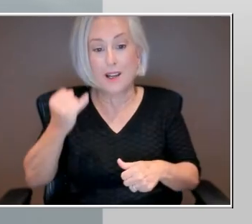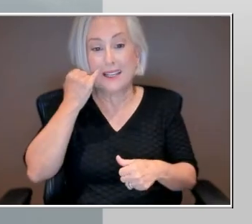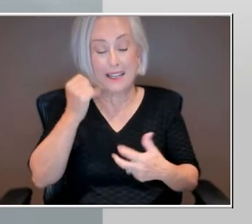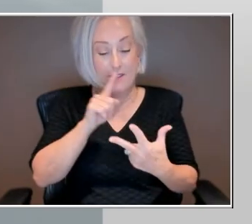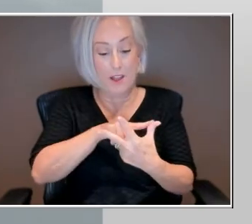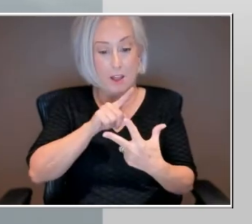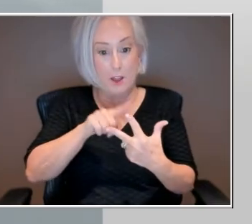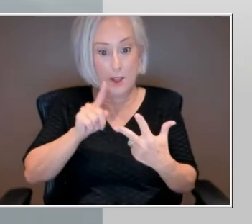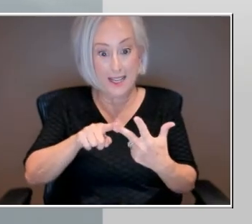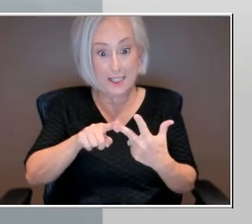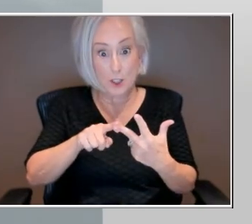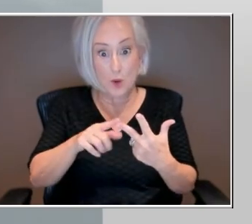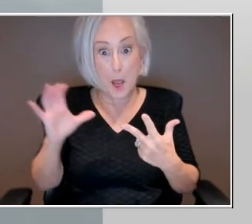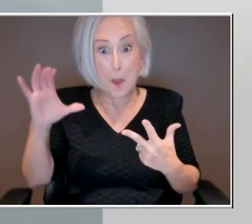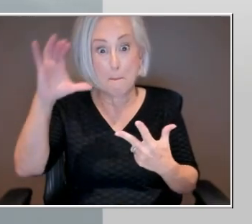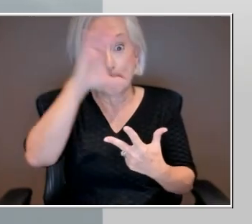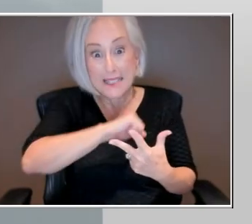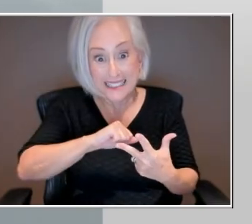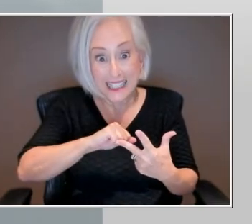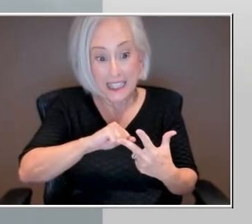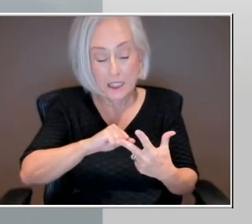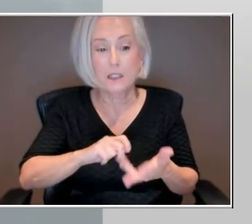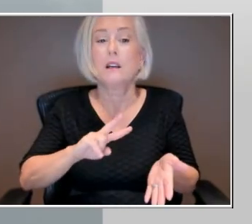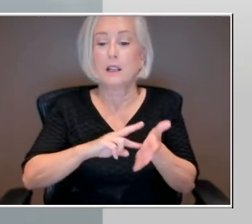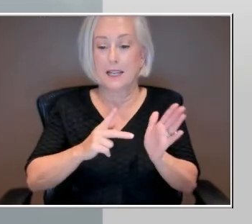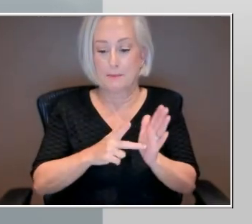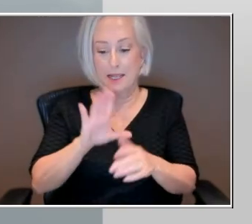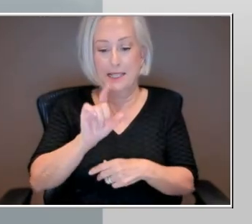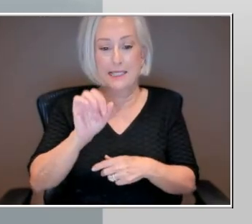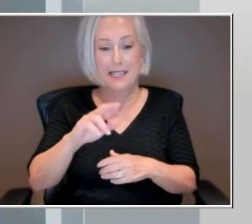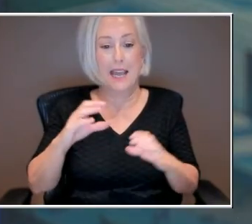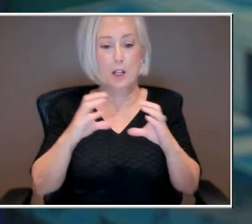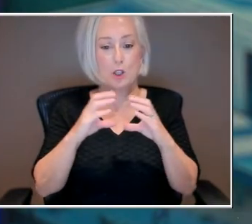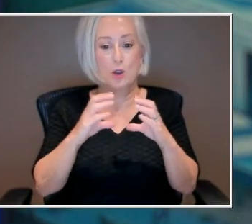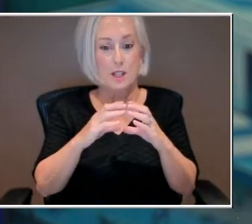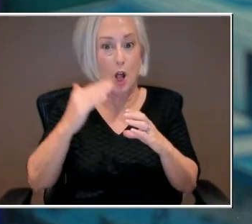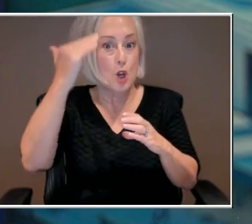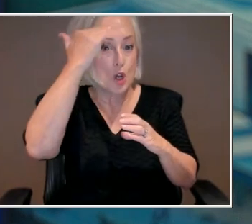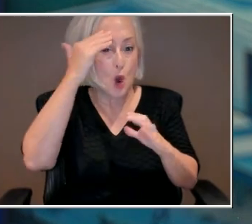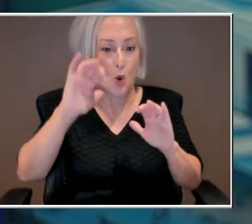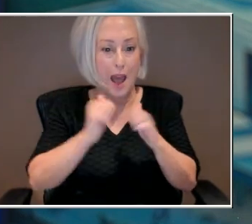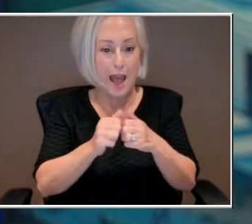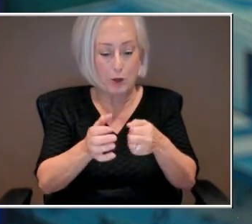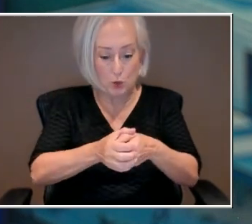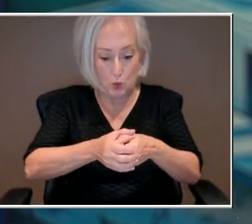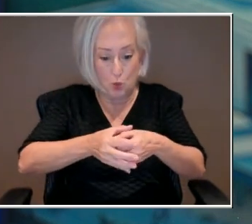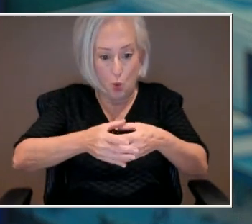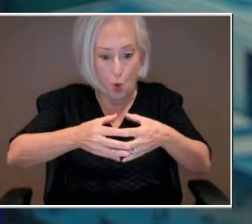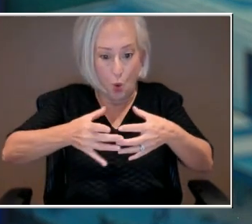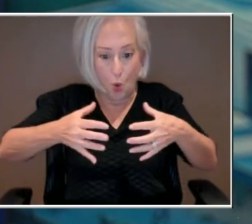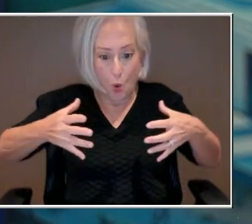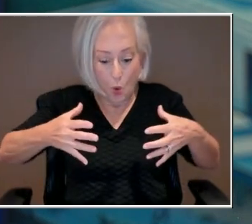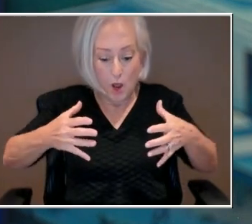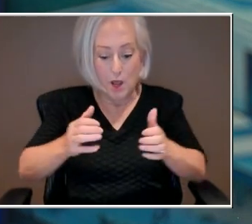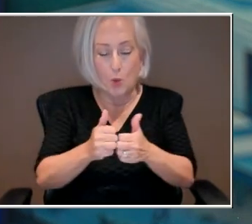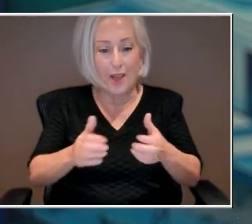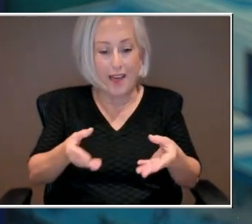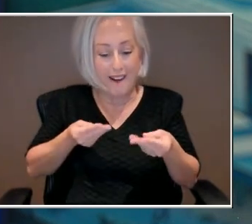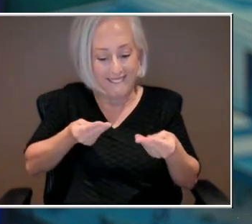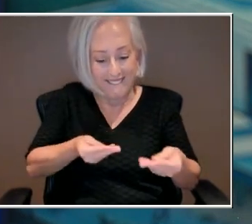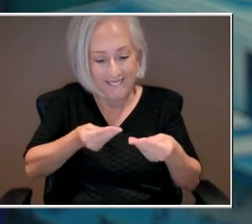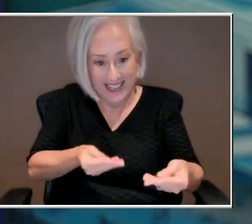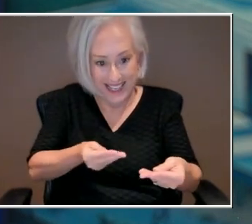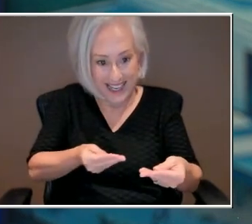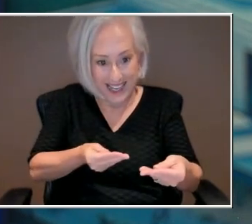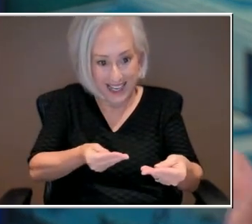cancer cell that knows how to grow without being fed by those different things that we have drugs to turn them off. So that means